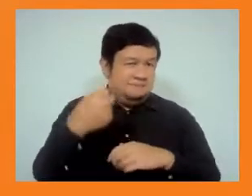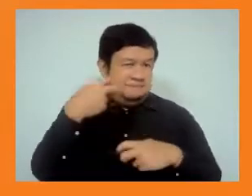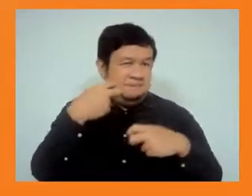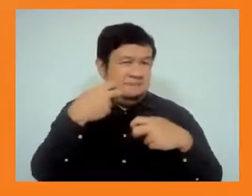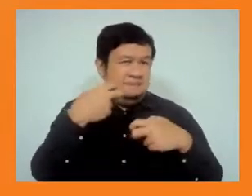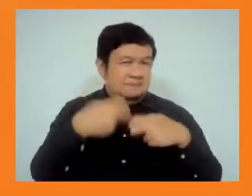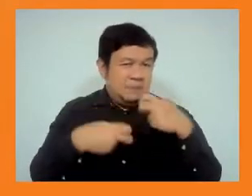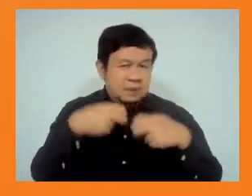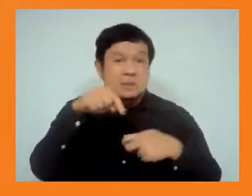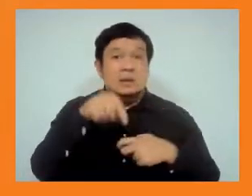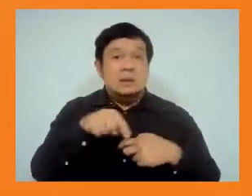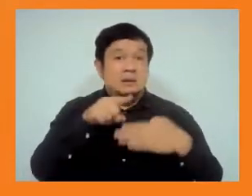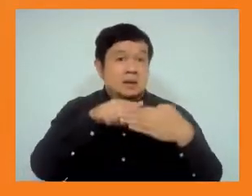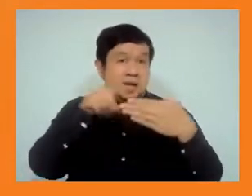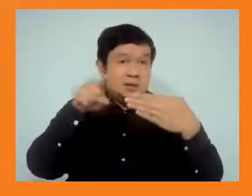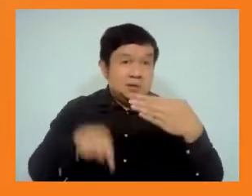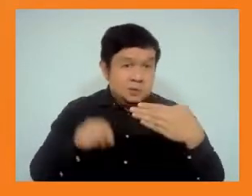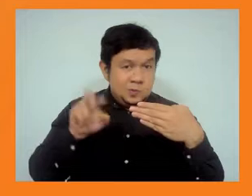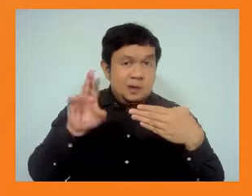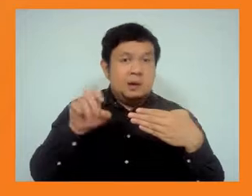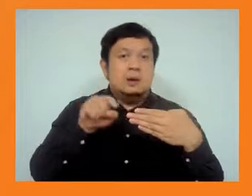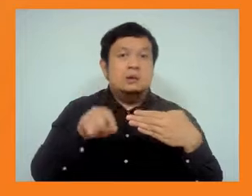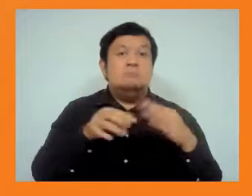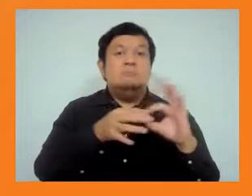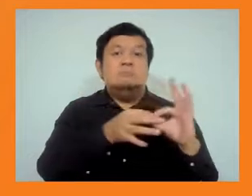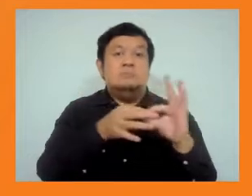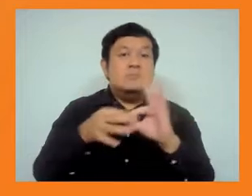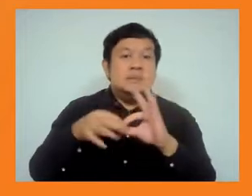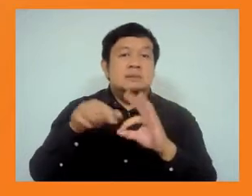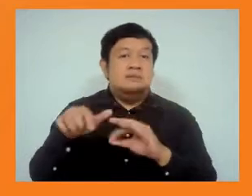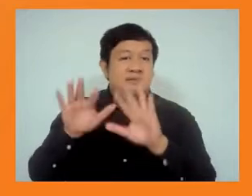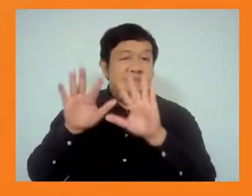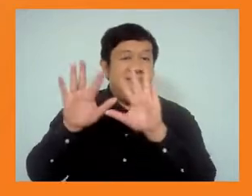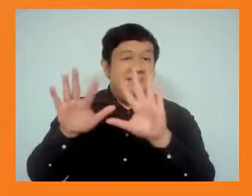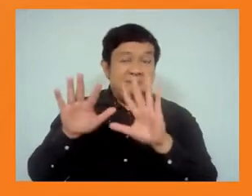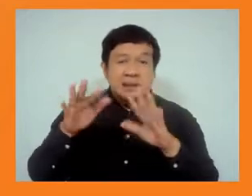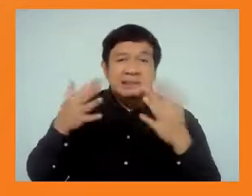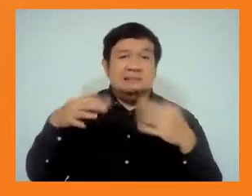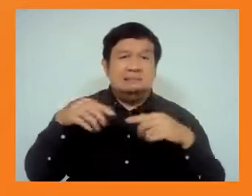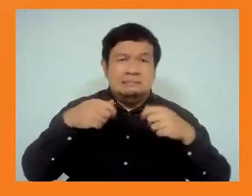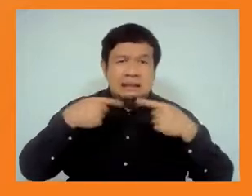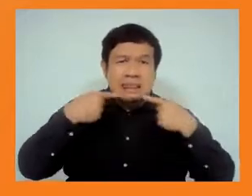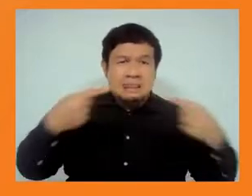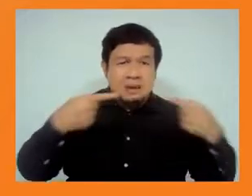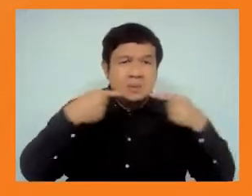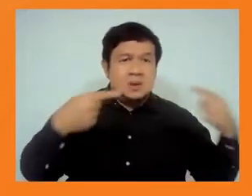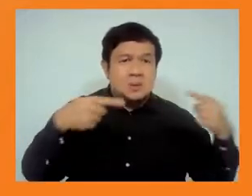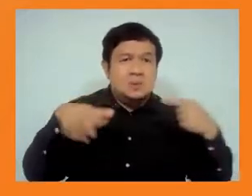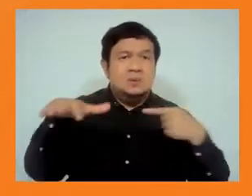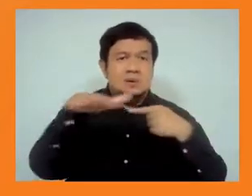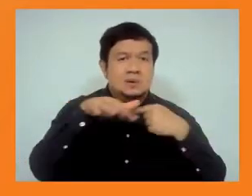sewerage operation and water supply in the city of Kolkata, all funded by the Asian Development Bank.